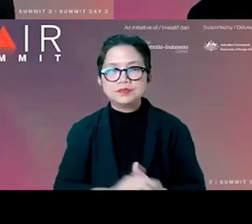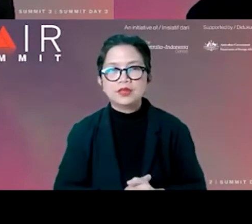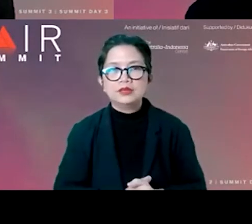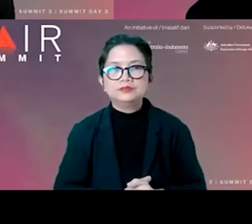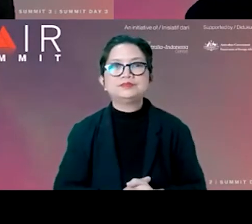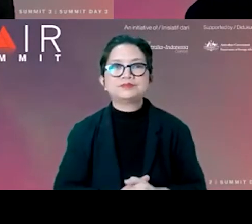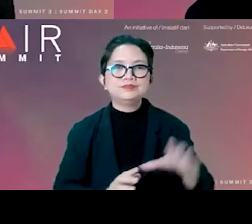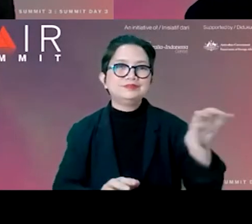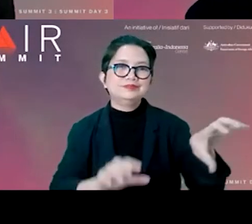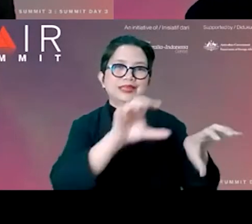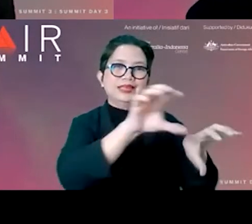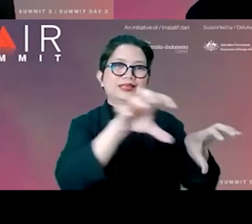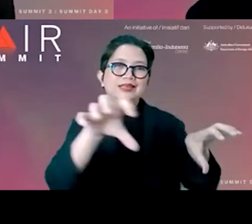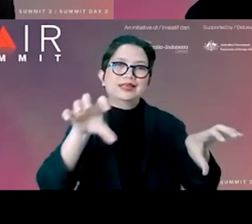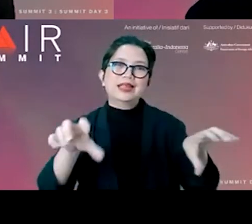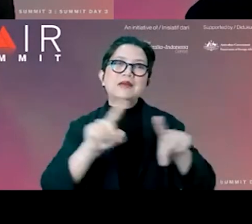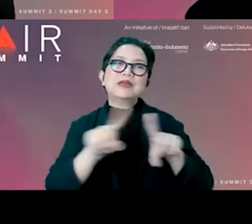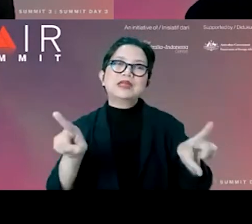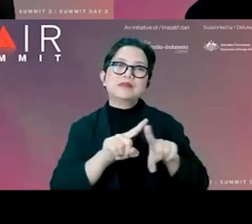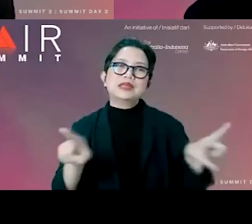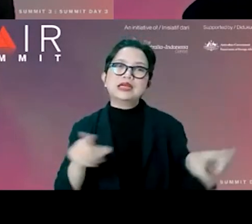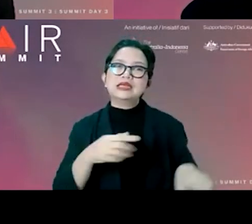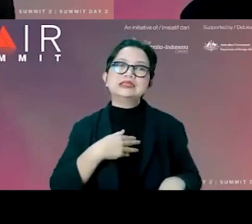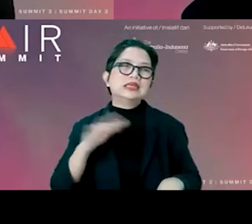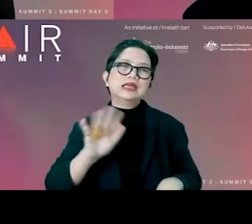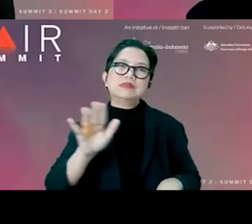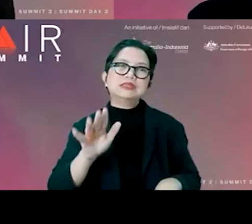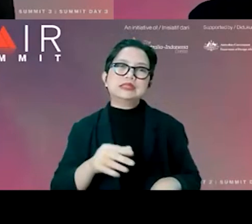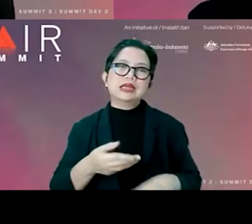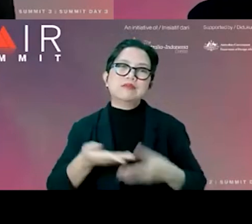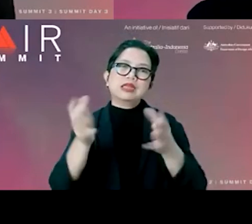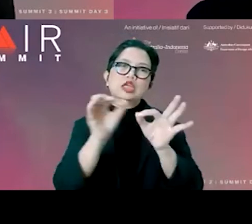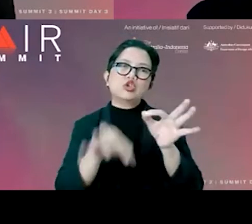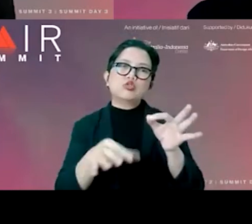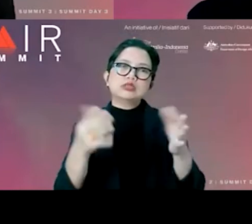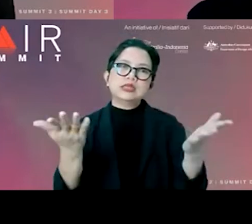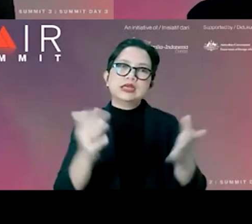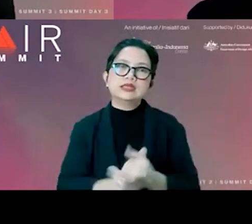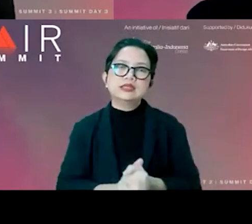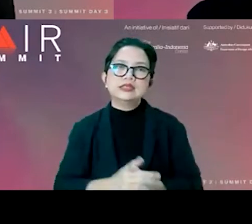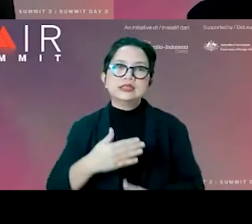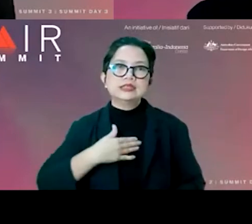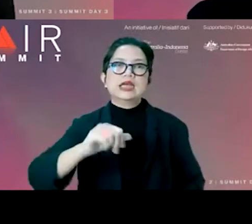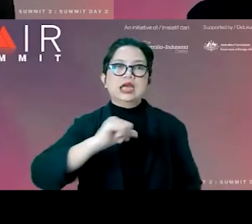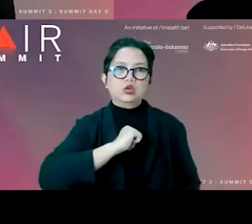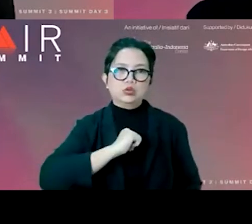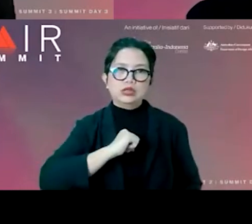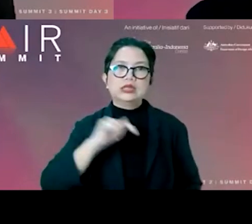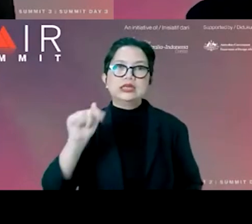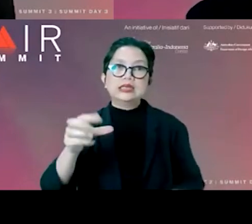I don't actually have a good solution. I acknowledge that this is a problem and our model doesn't address